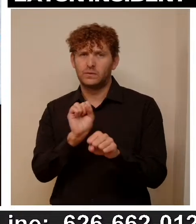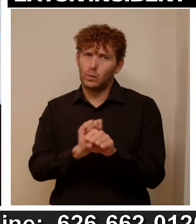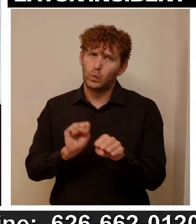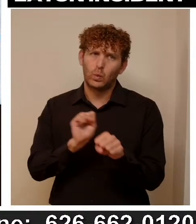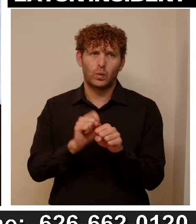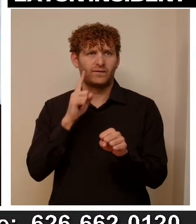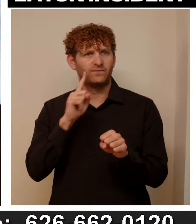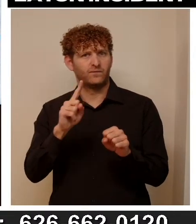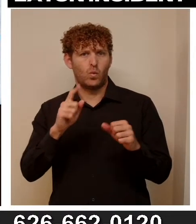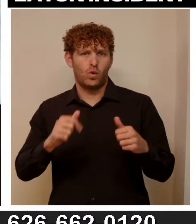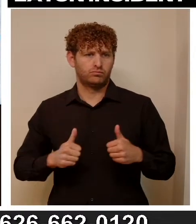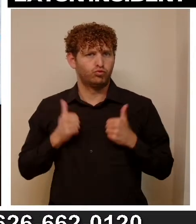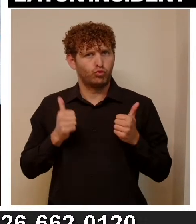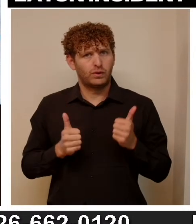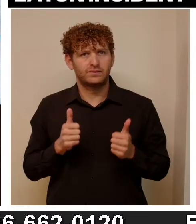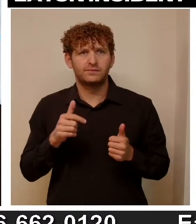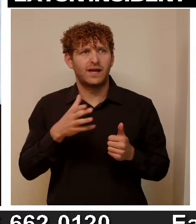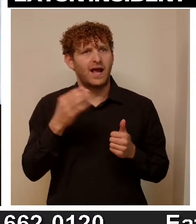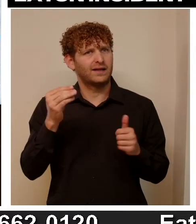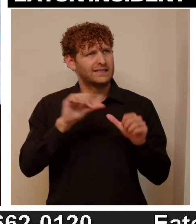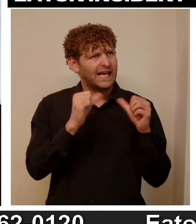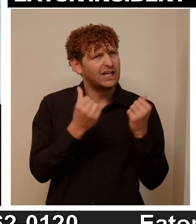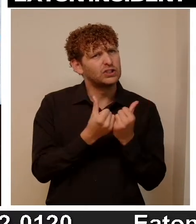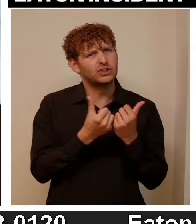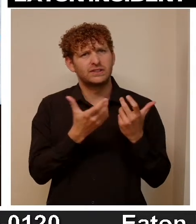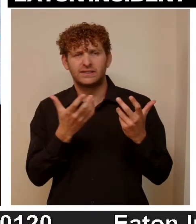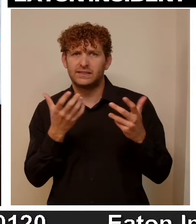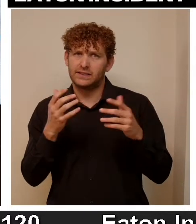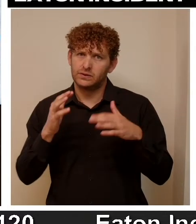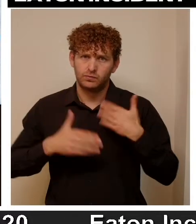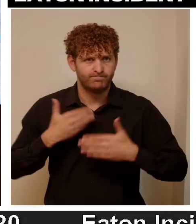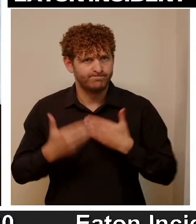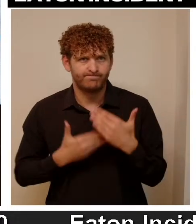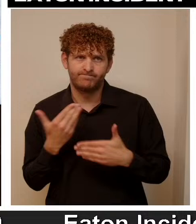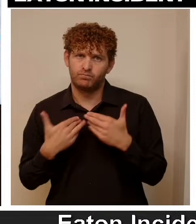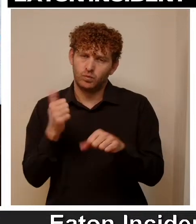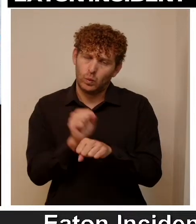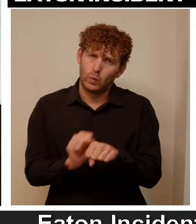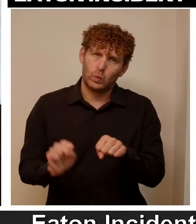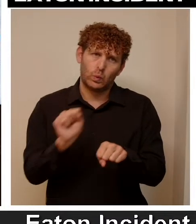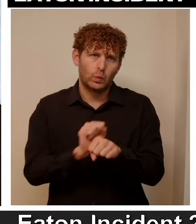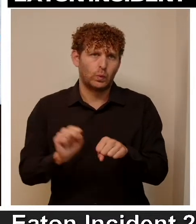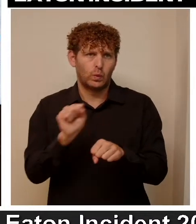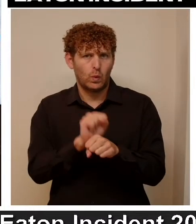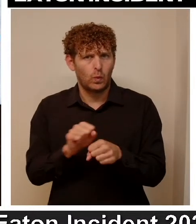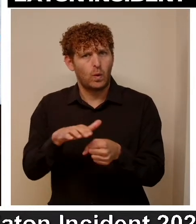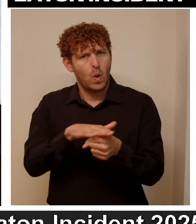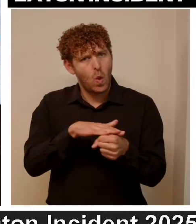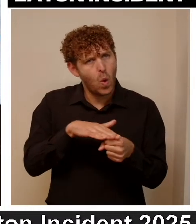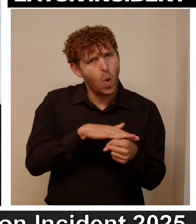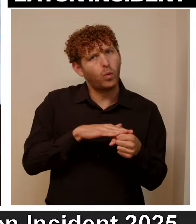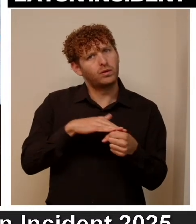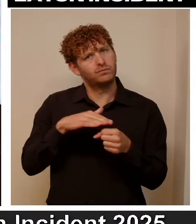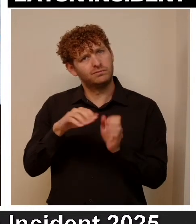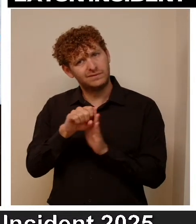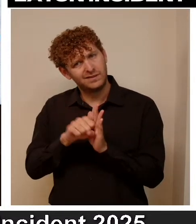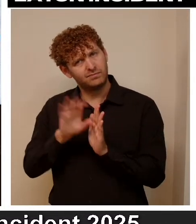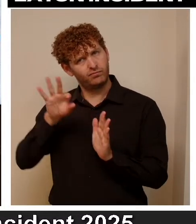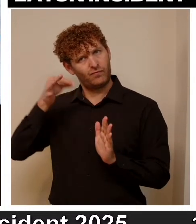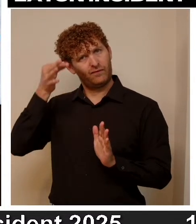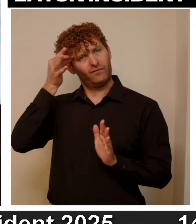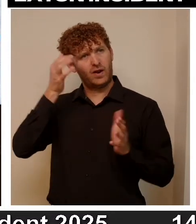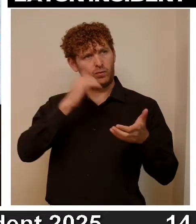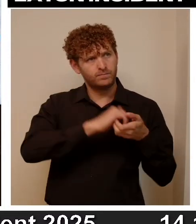the recovery process run as smoothly as possible. We are working tirelessly with local, state, and federal partners to ensure that